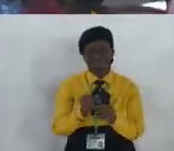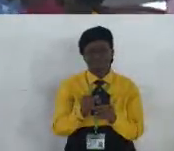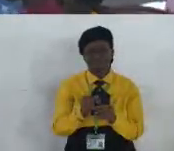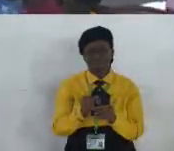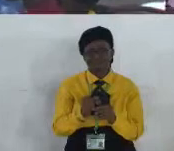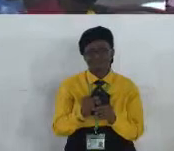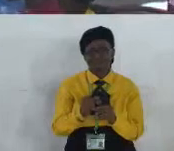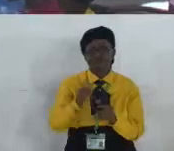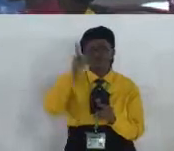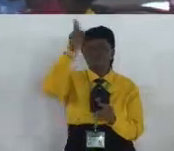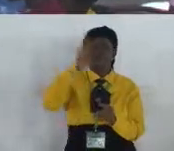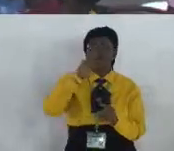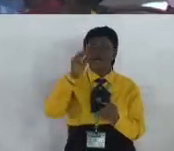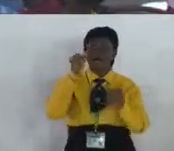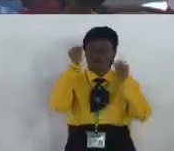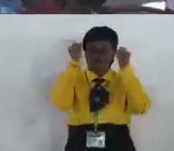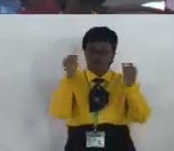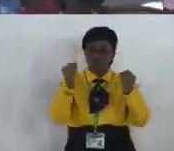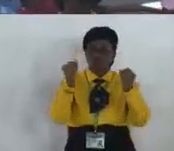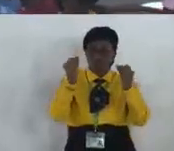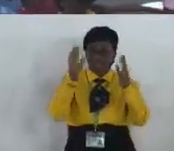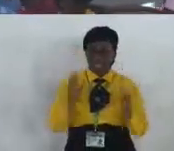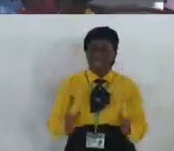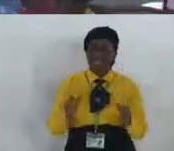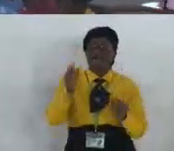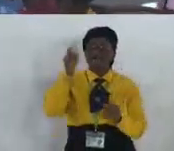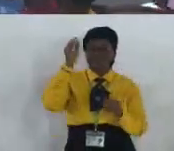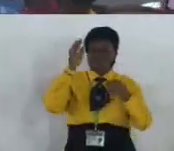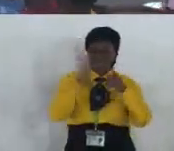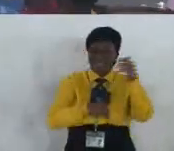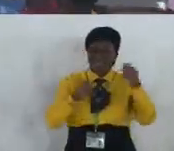You are stronger than the strongest.